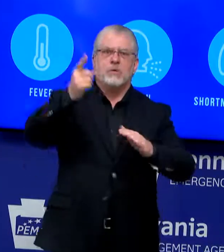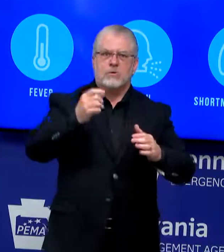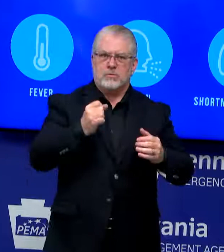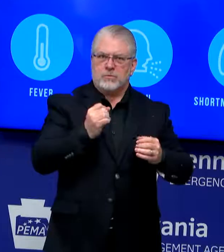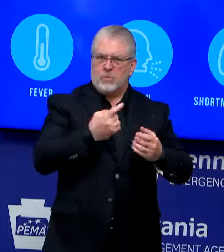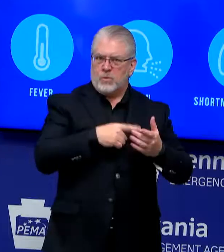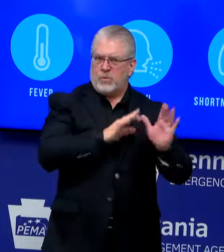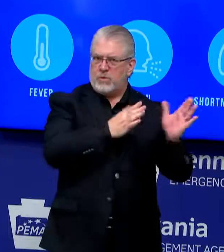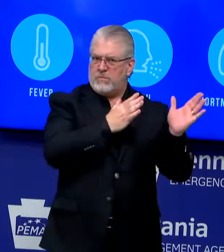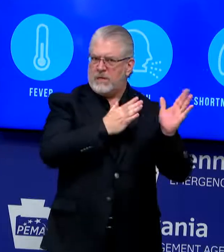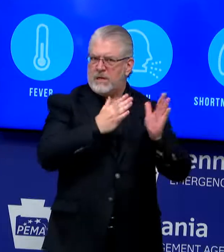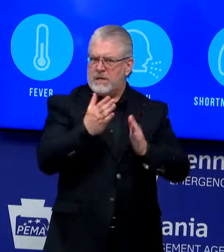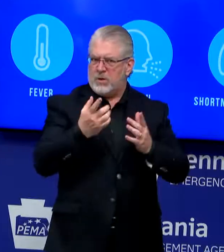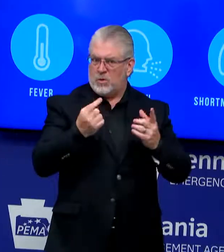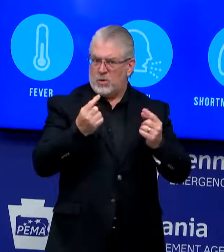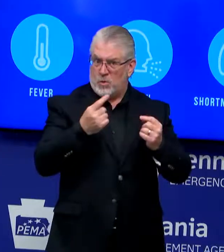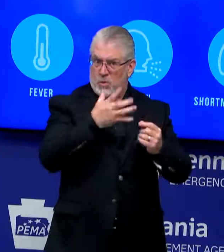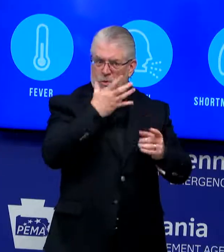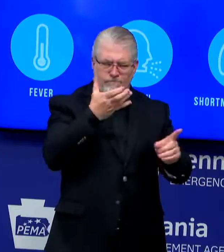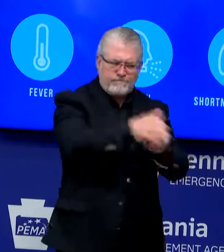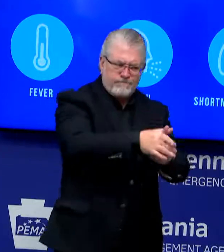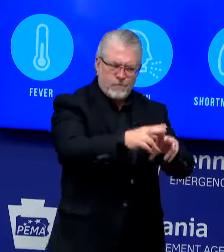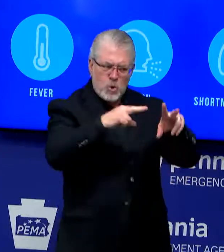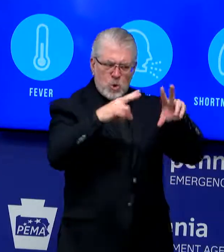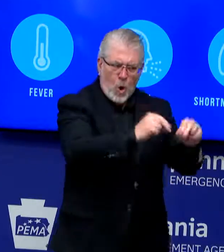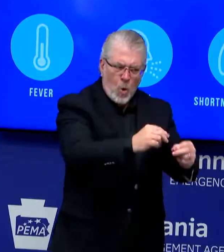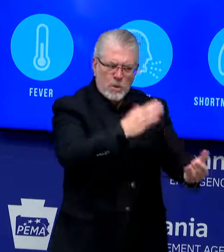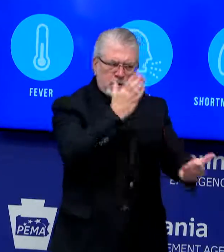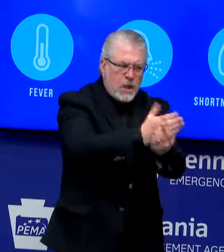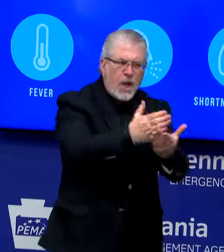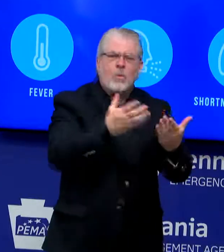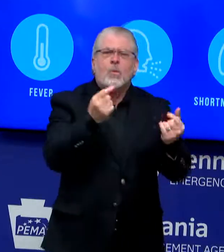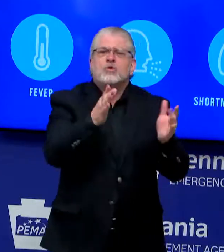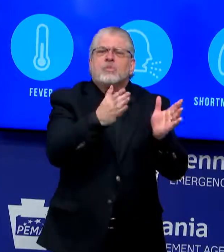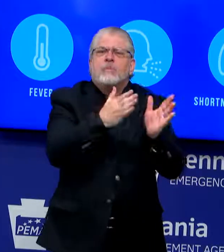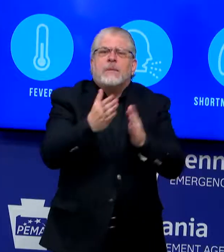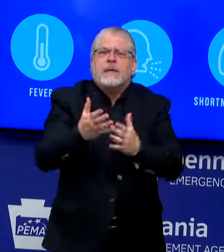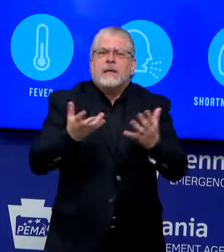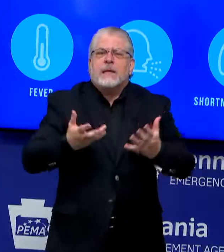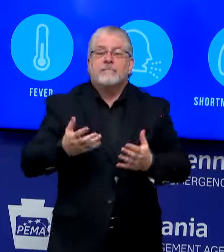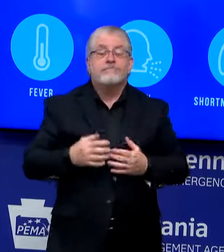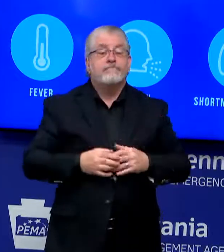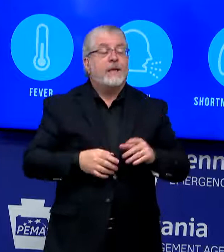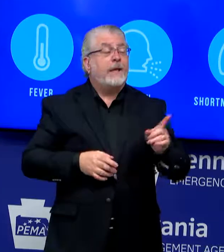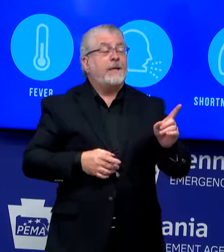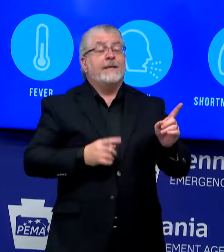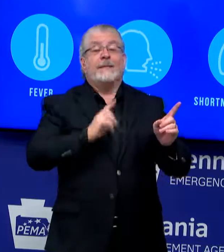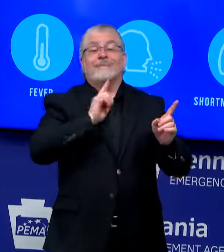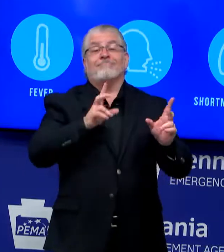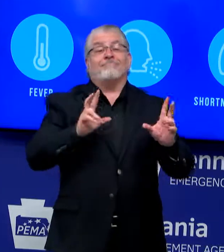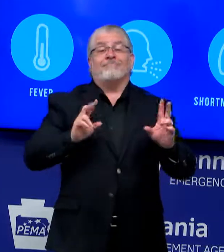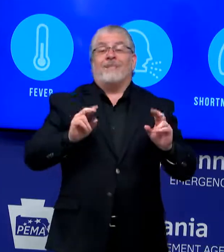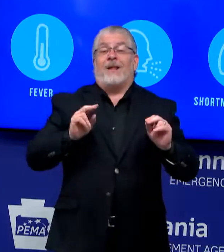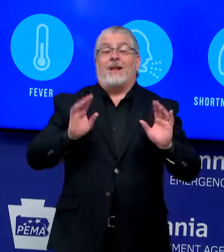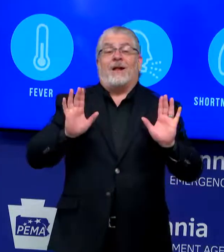No, not at this time. We're not planning any additional enforcement. And the main enforcement, again,